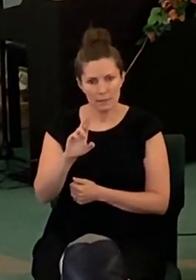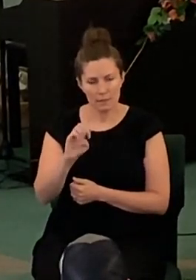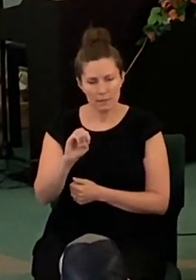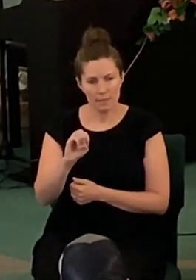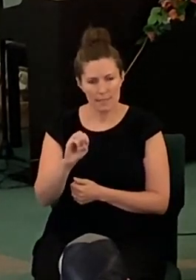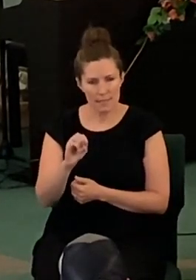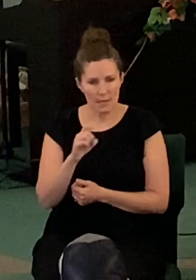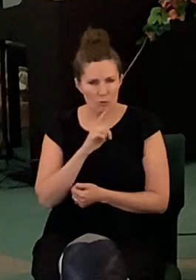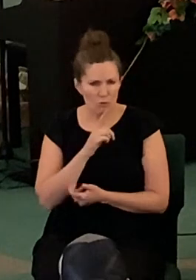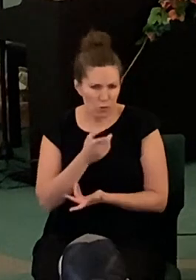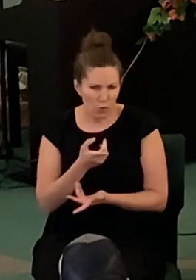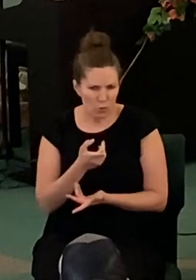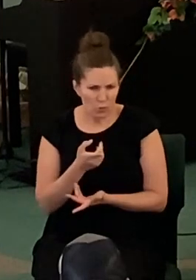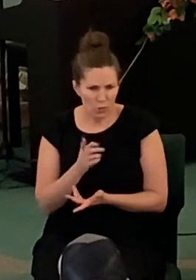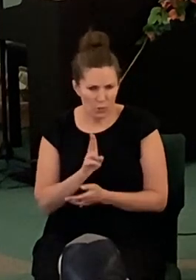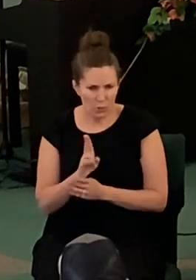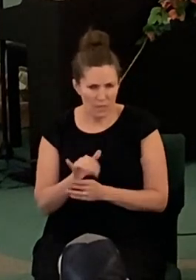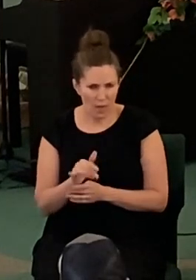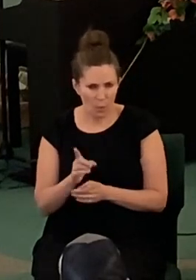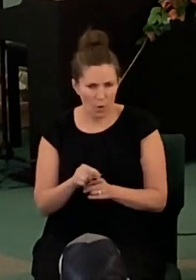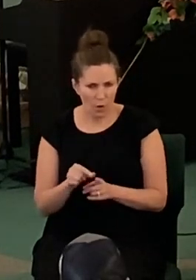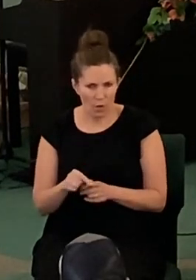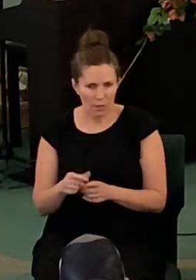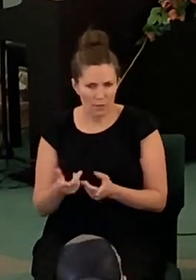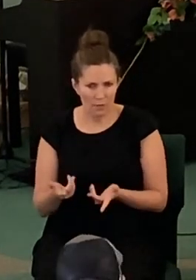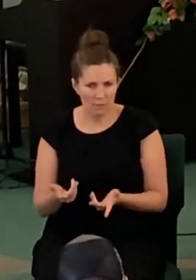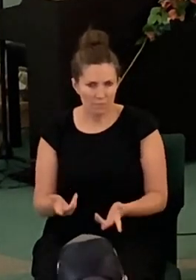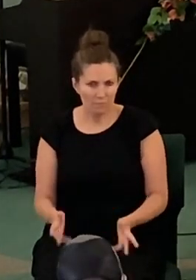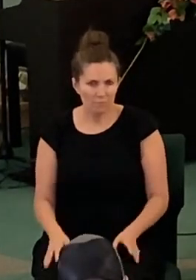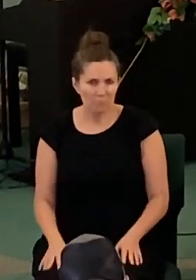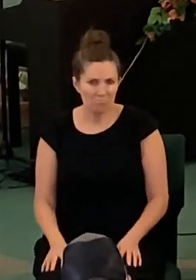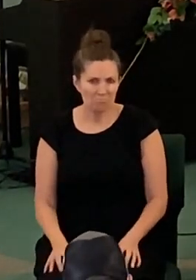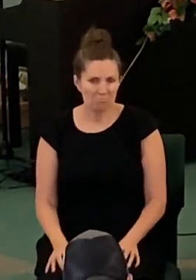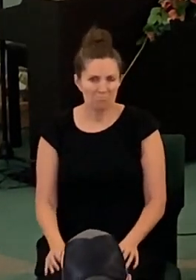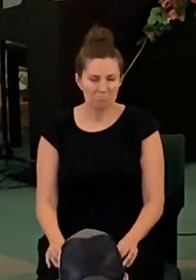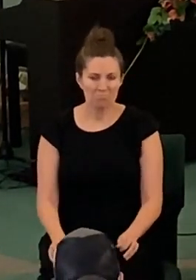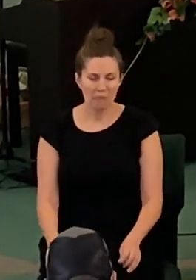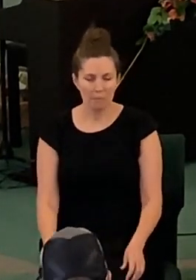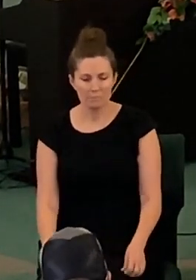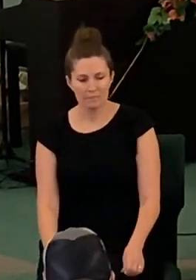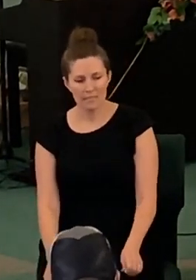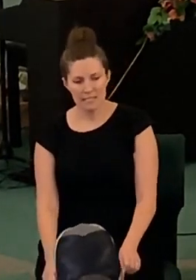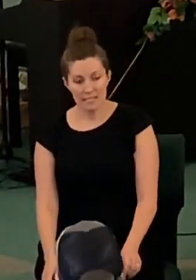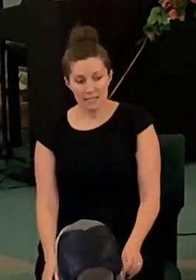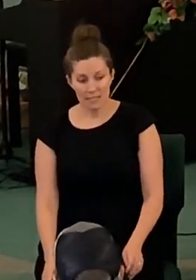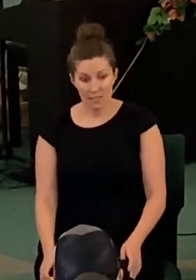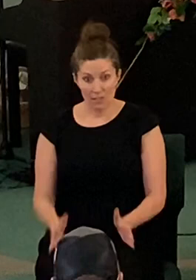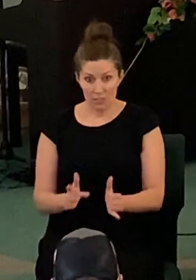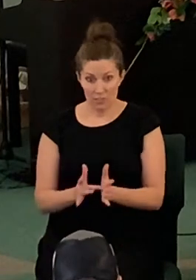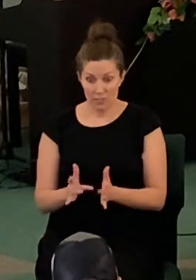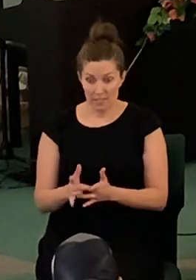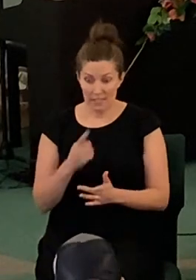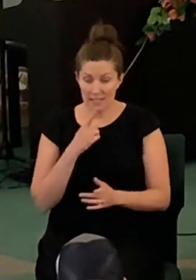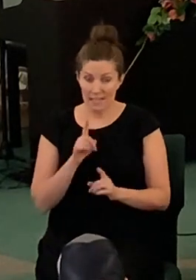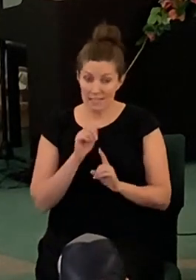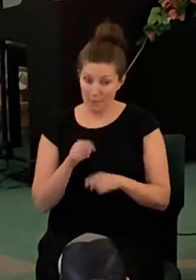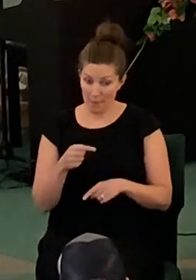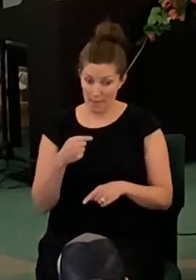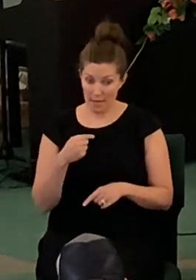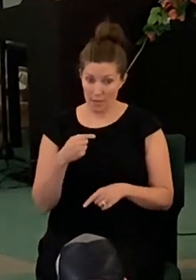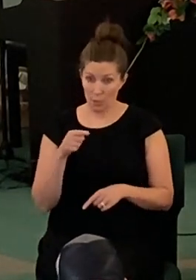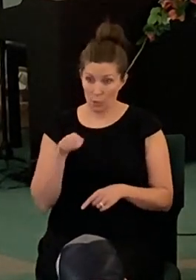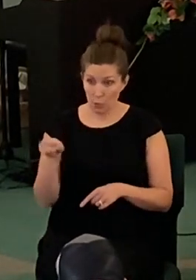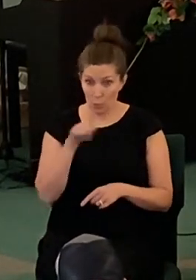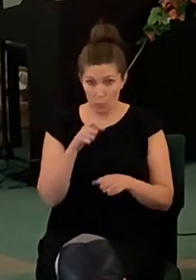had said this to the disciples in chapter 13 of John. He said, a commandment I give to you, that you love one another even as I